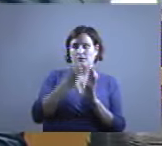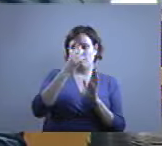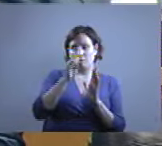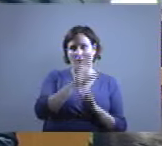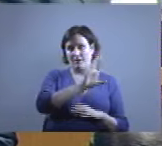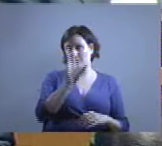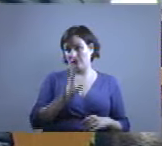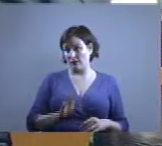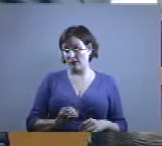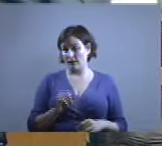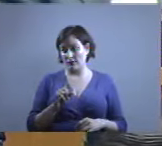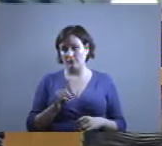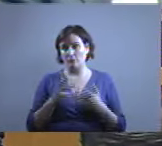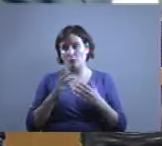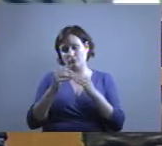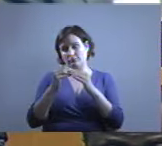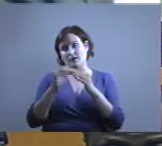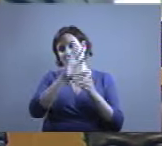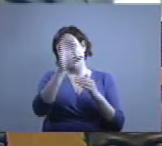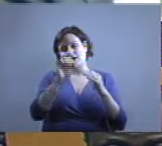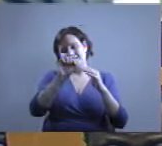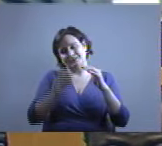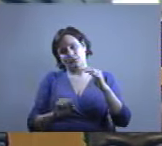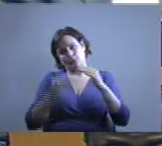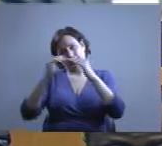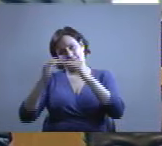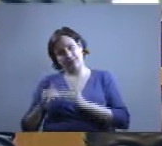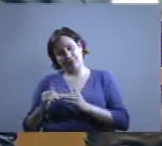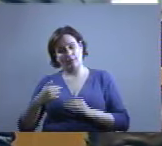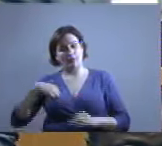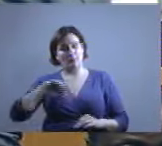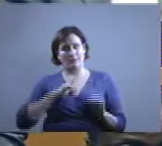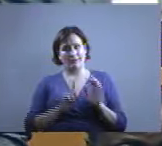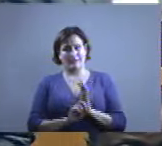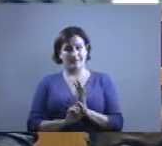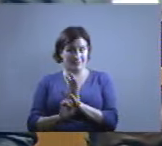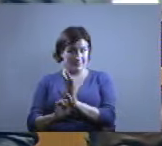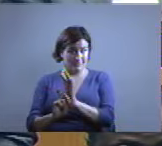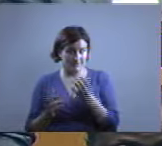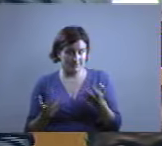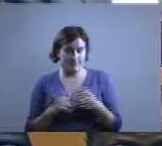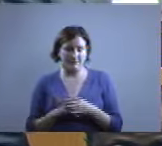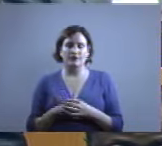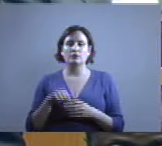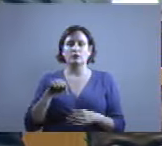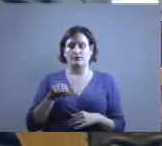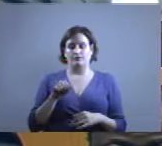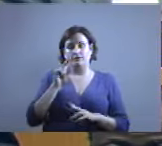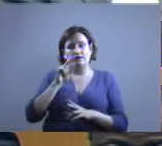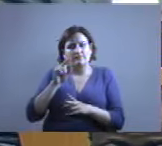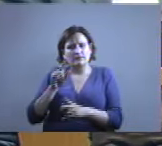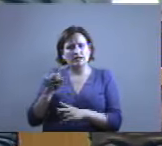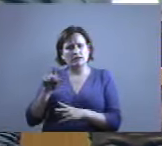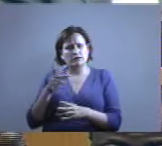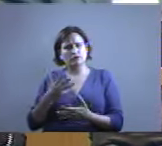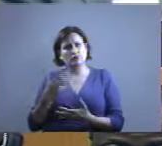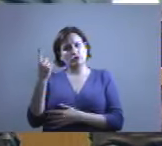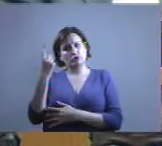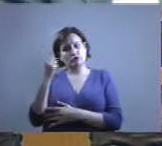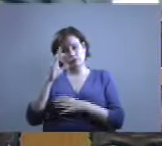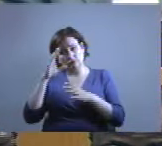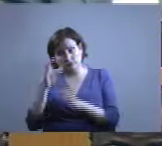in particular Southern Africa, who are the champion. The highlight of the visit, as we all know now, was